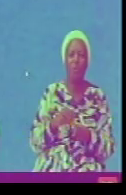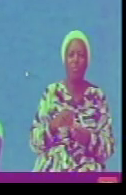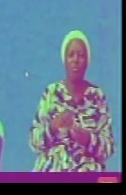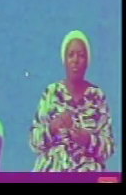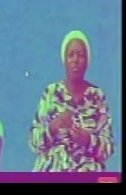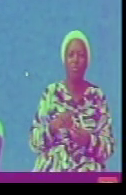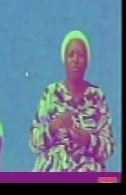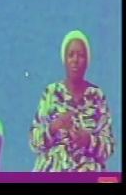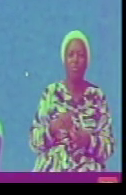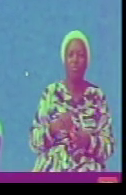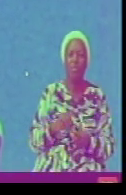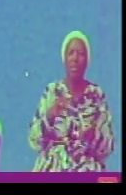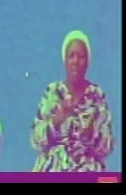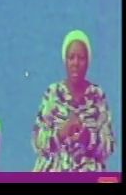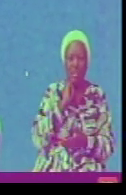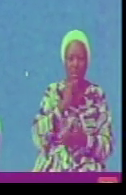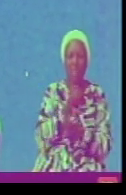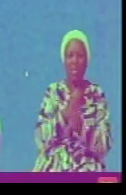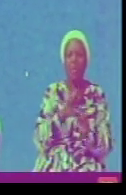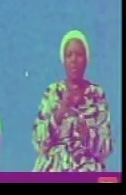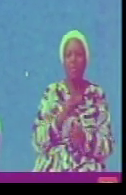continue anymore.